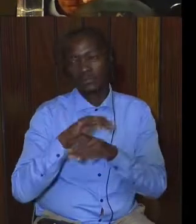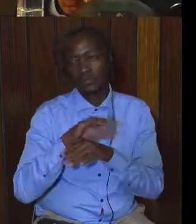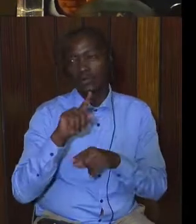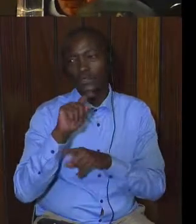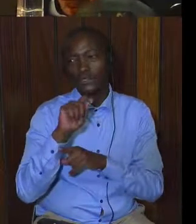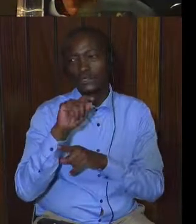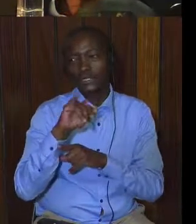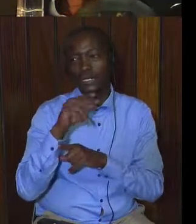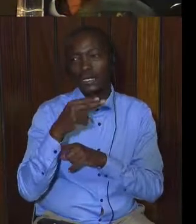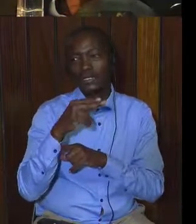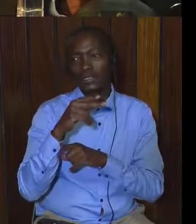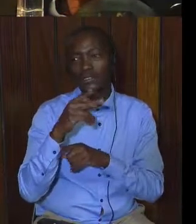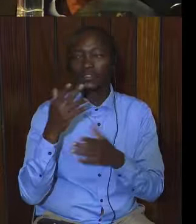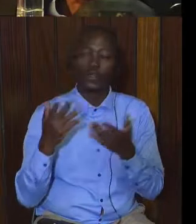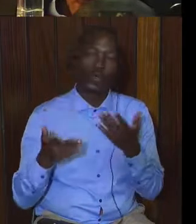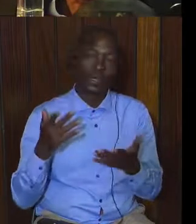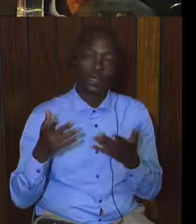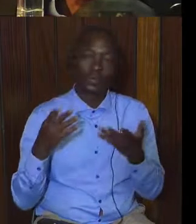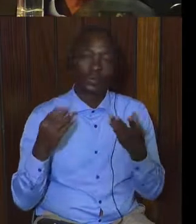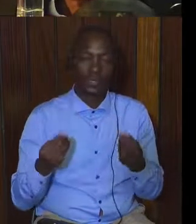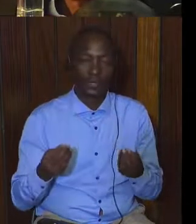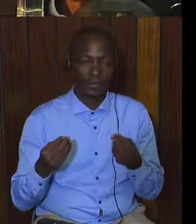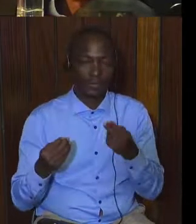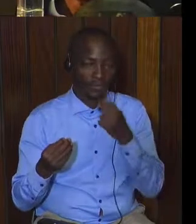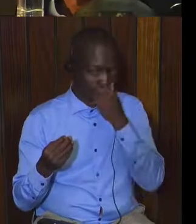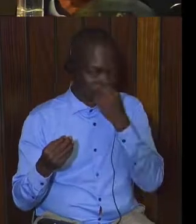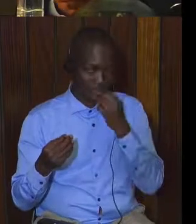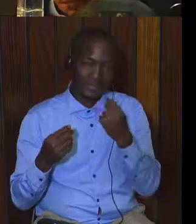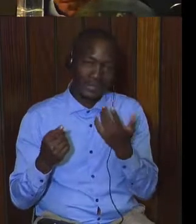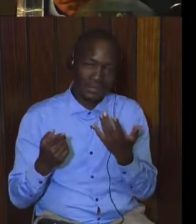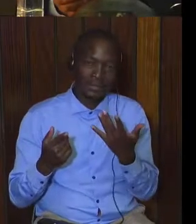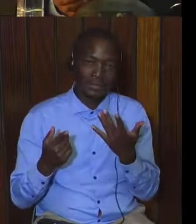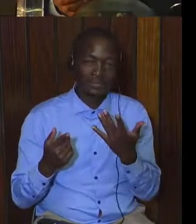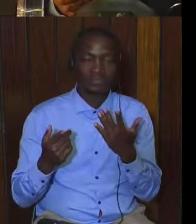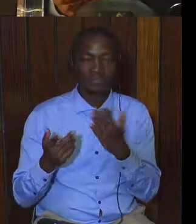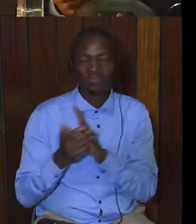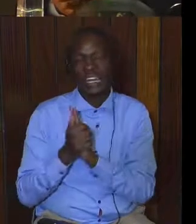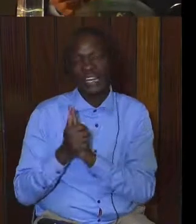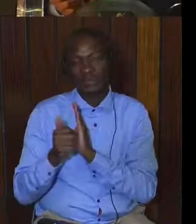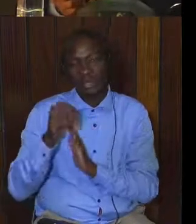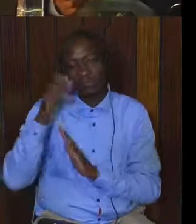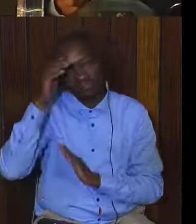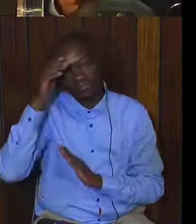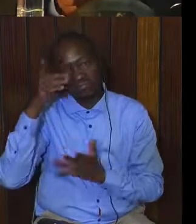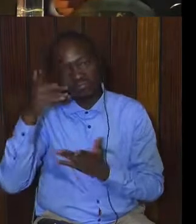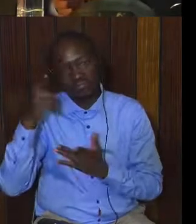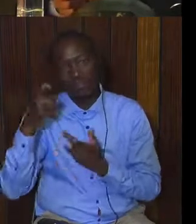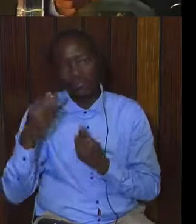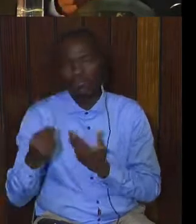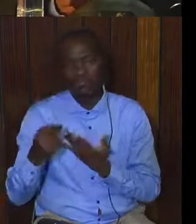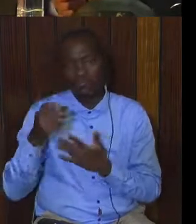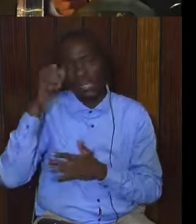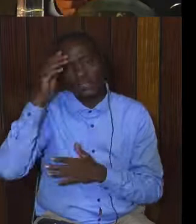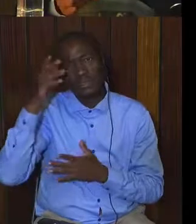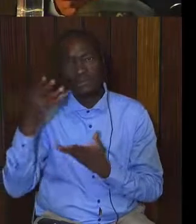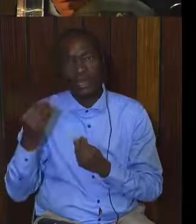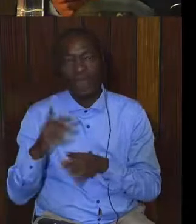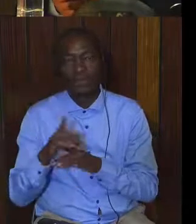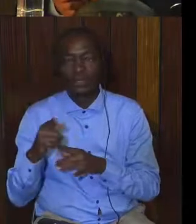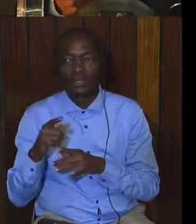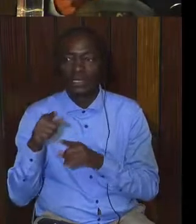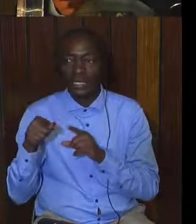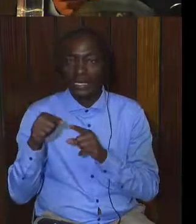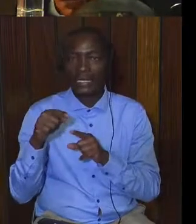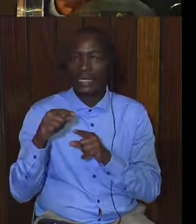TRH, whether we have the expert. We do have the expert in that meeting in the form of